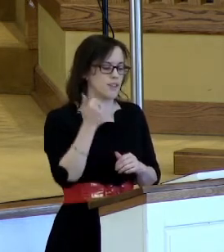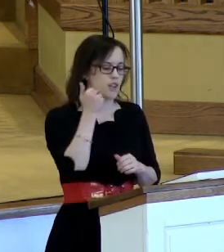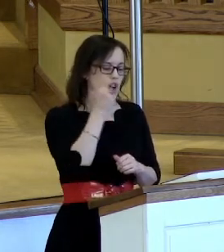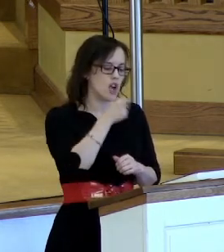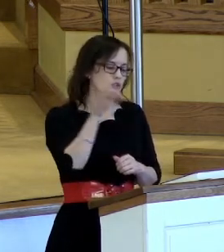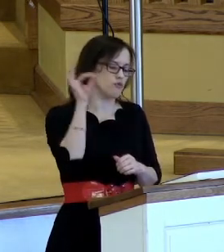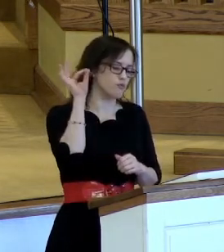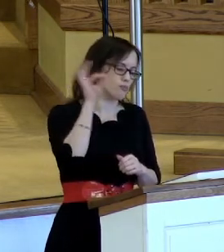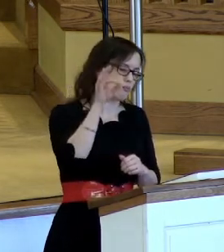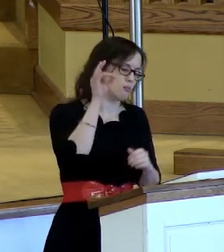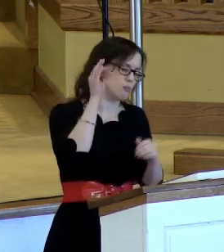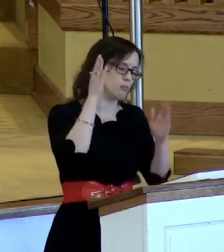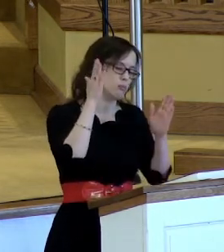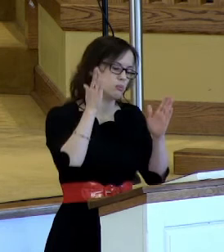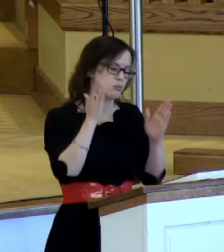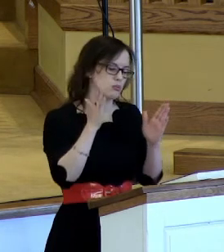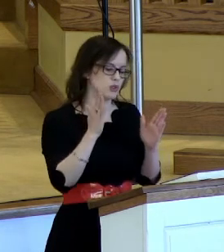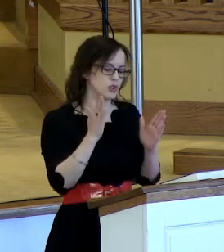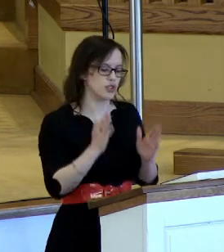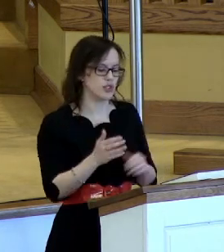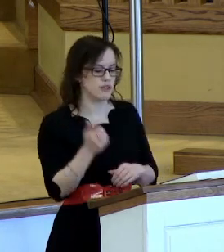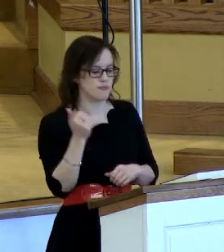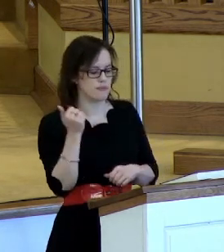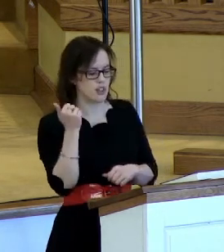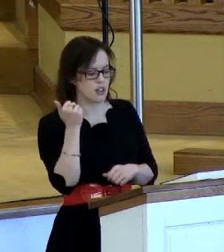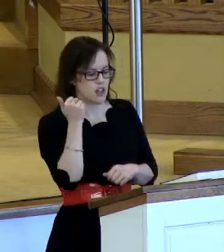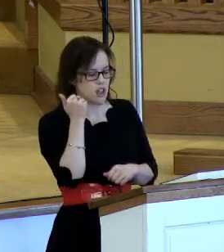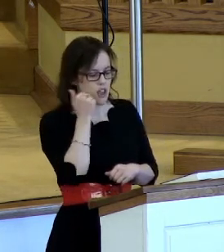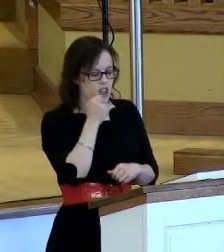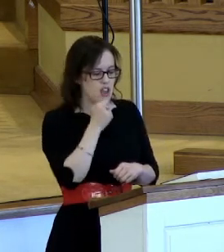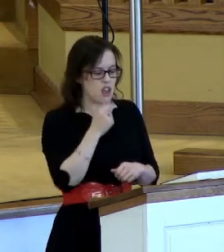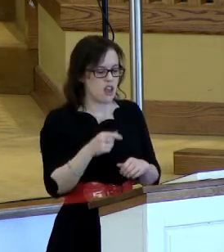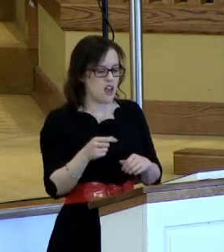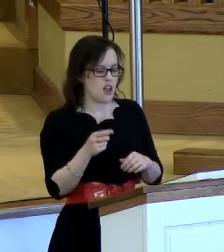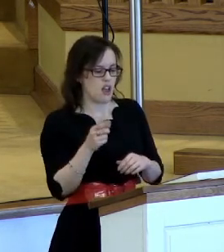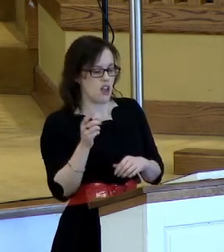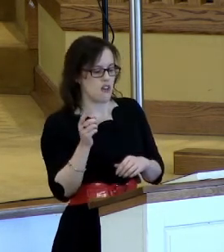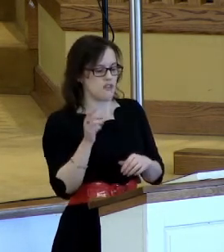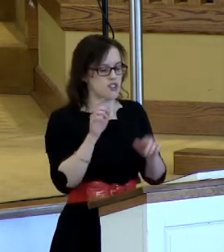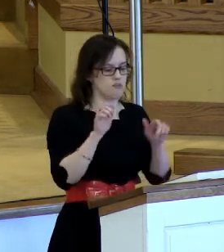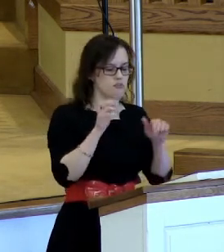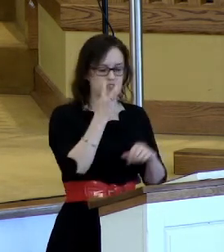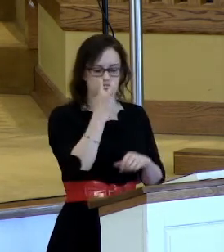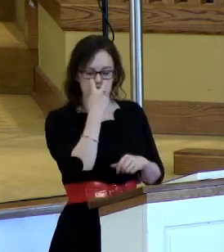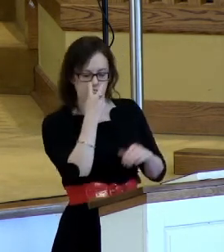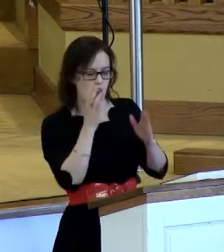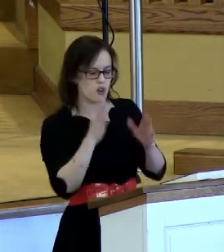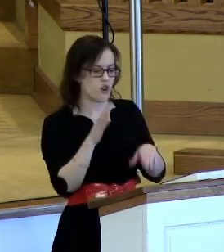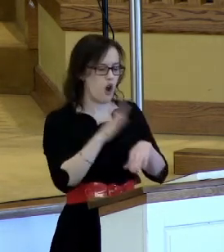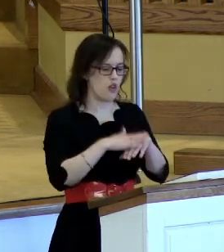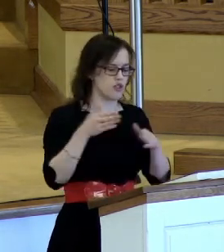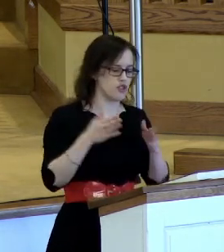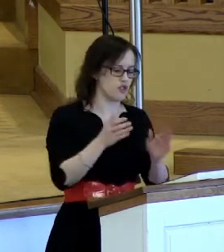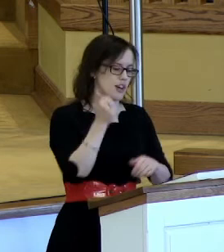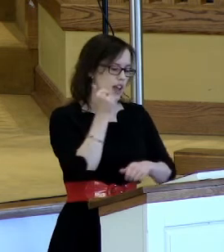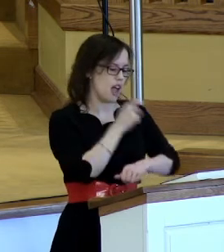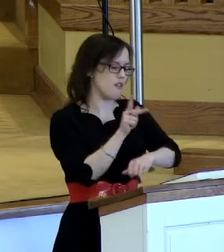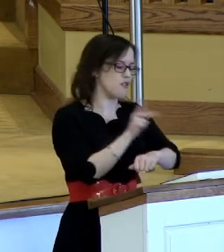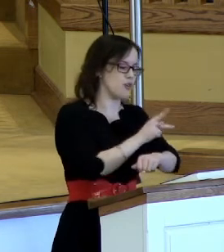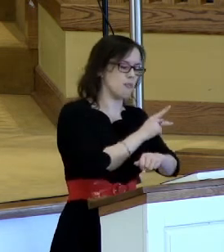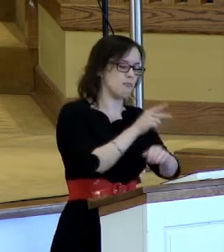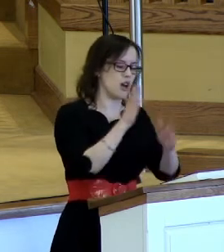Every preacher in the pulpit, every cynic on the street, every poet, every